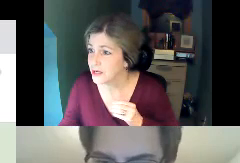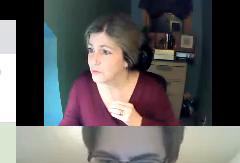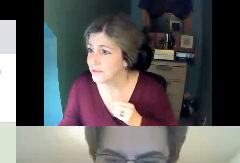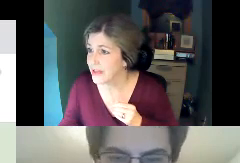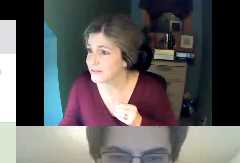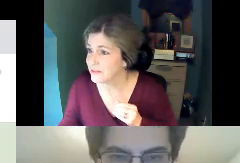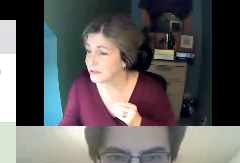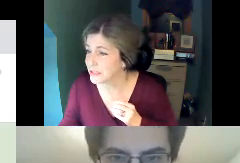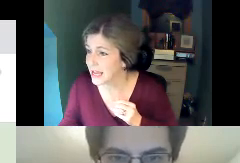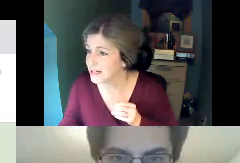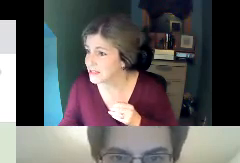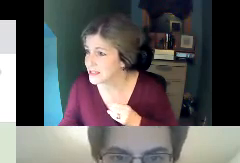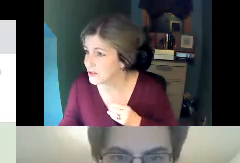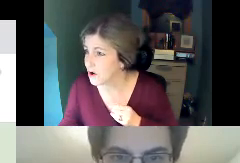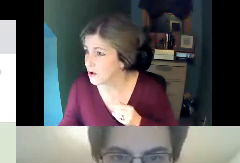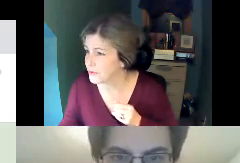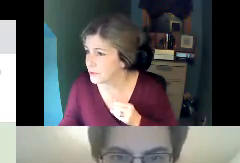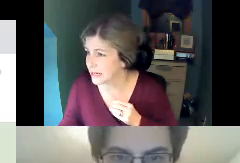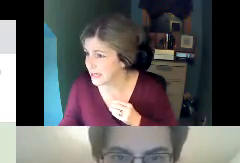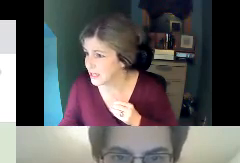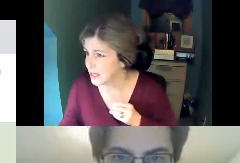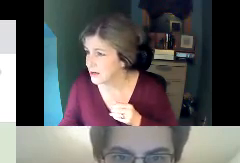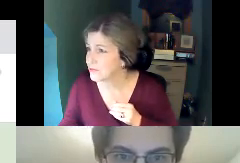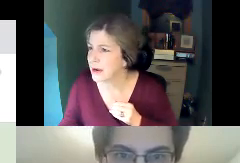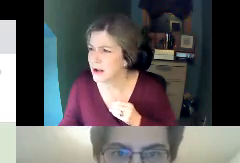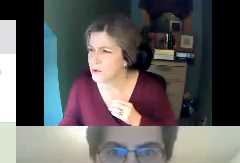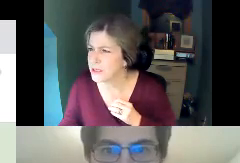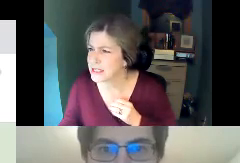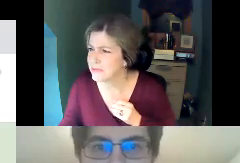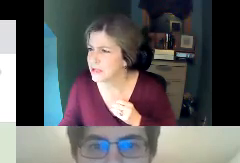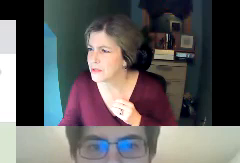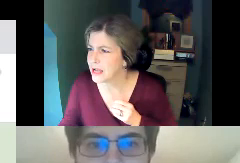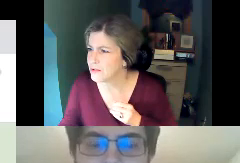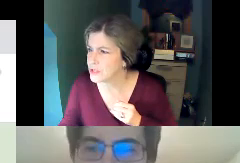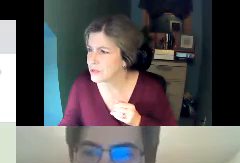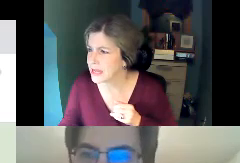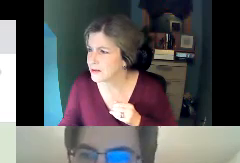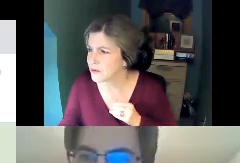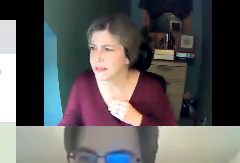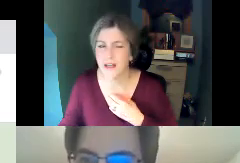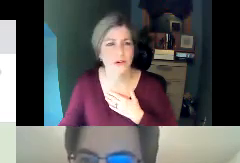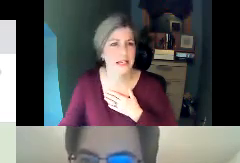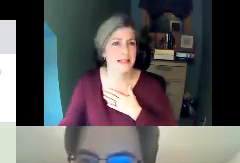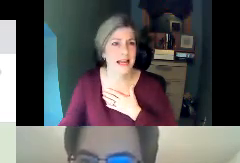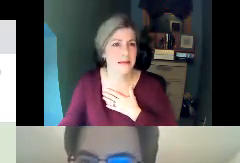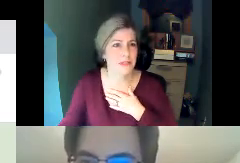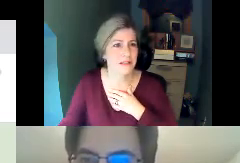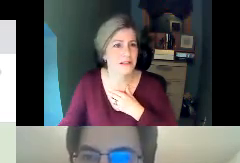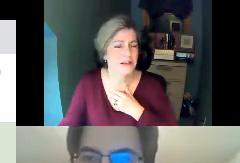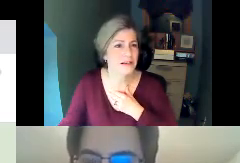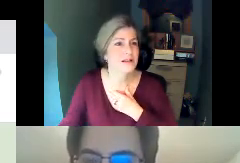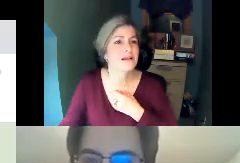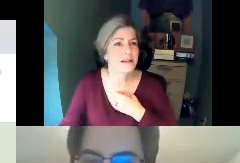college. Will the FAFSA look at, consider all three for my oldest, even though the other two accounts are in the other kids'